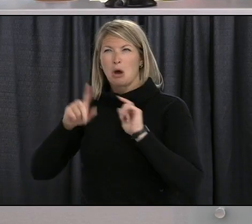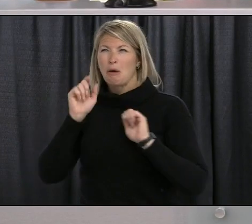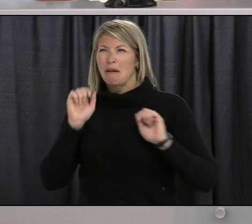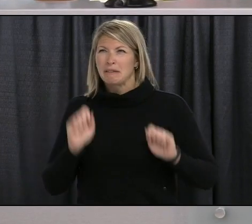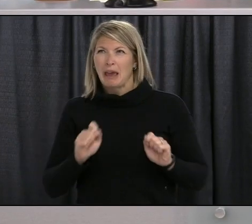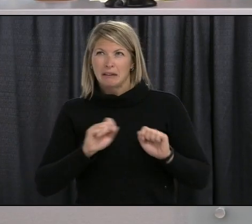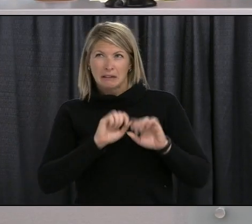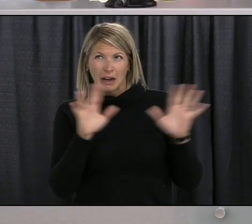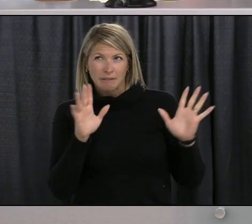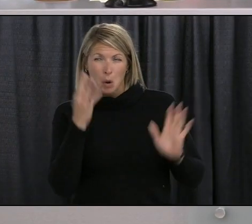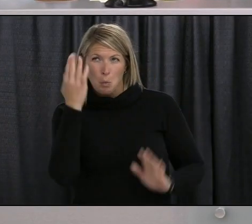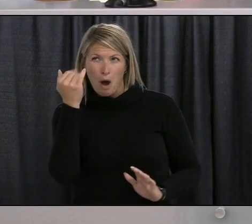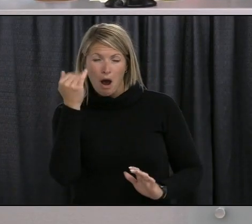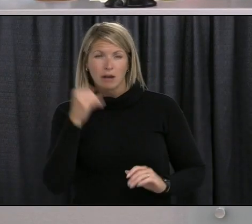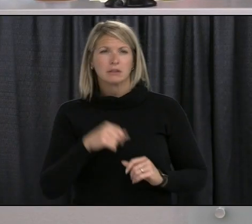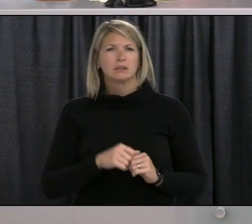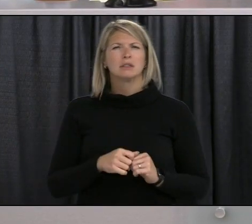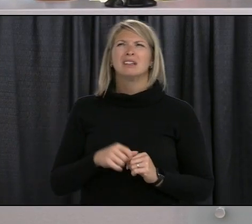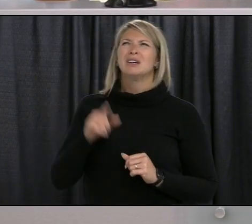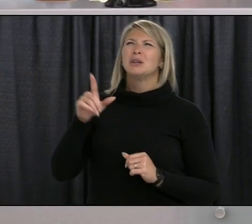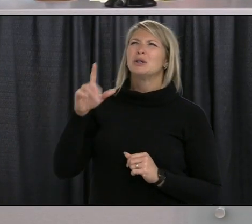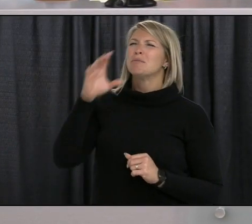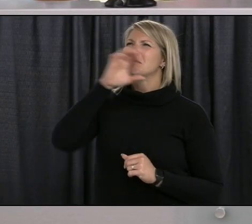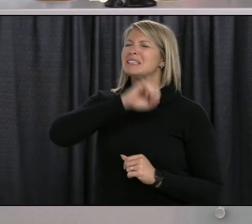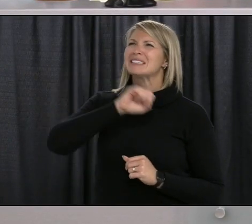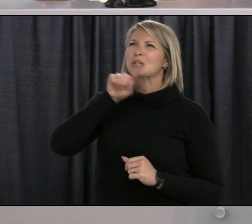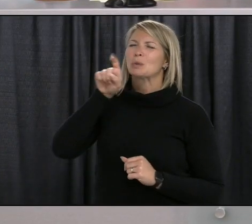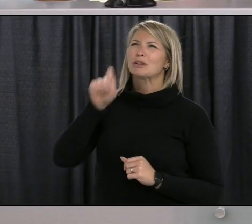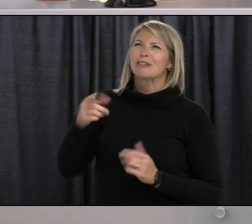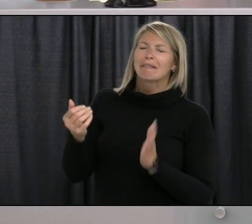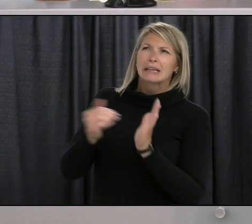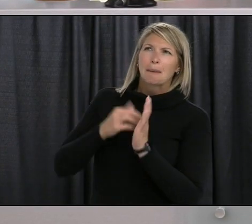Kellyanne, you said the common areas, and I missed what you said after that?